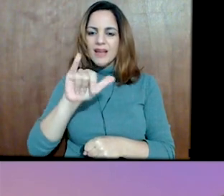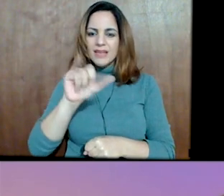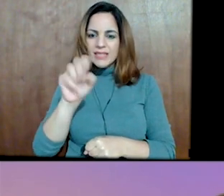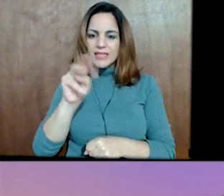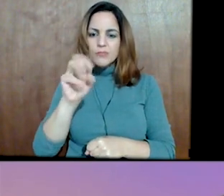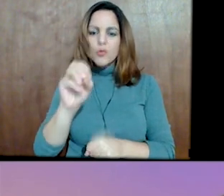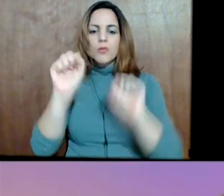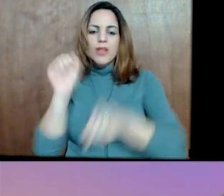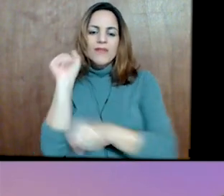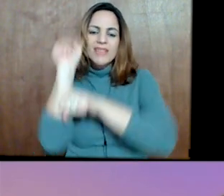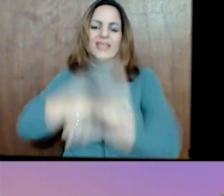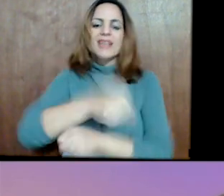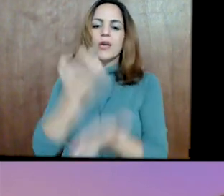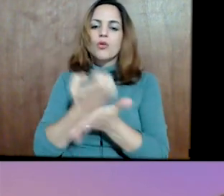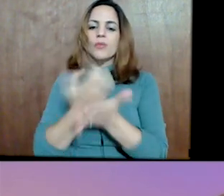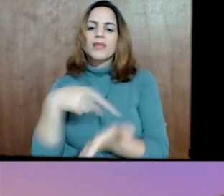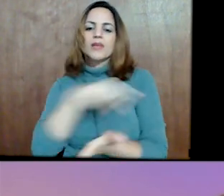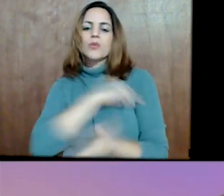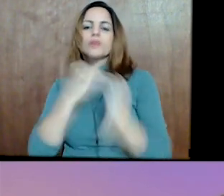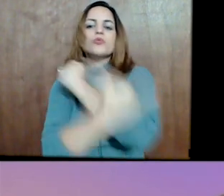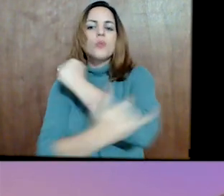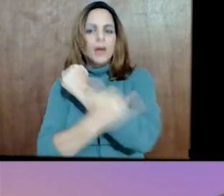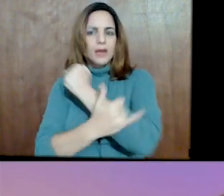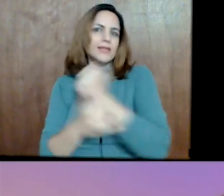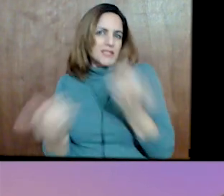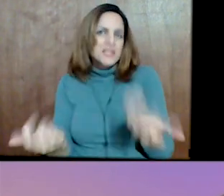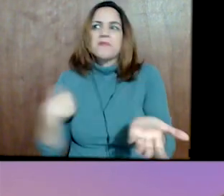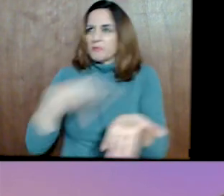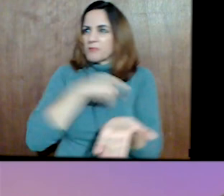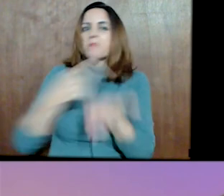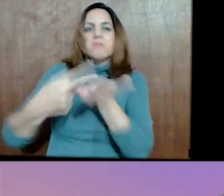And, you know, even before, and they understood that as a member of the Young Lords,